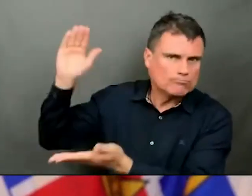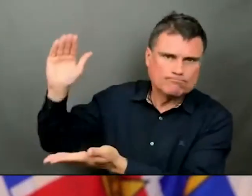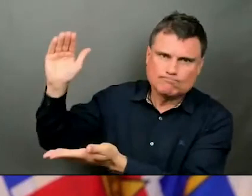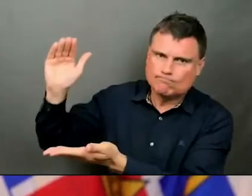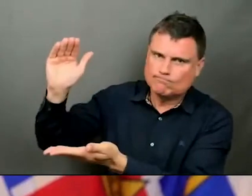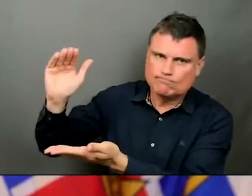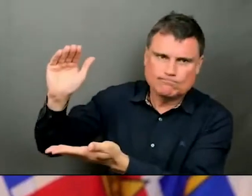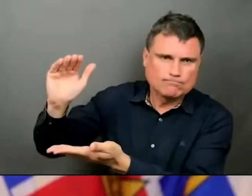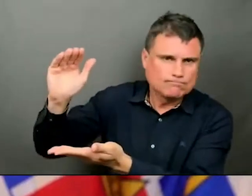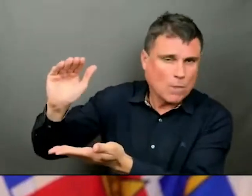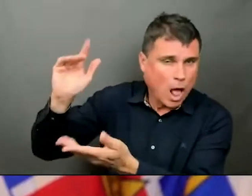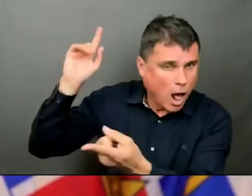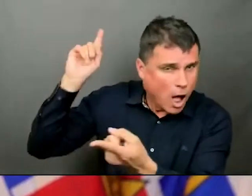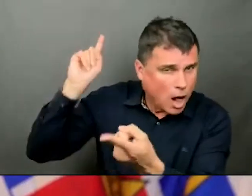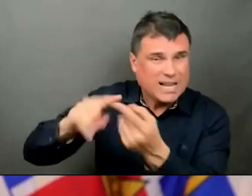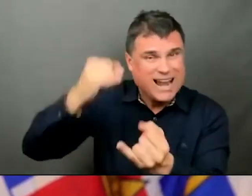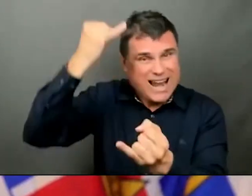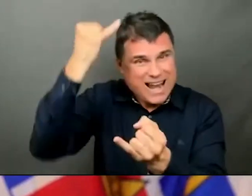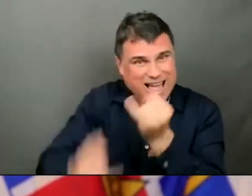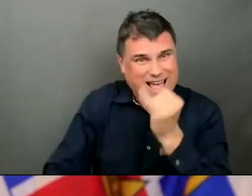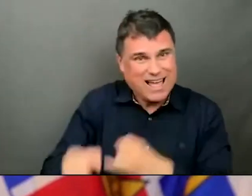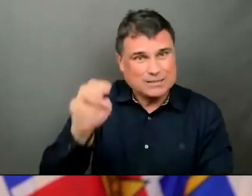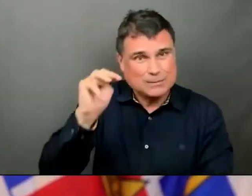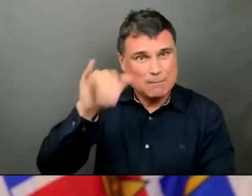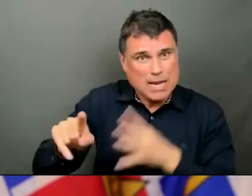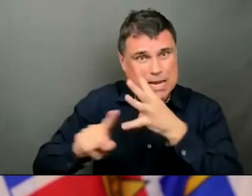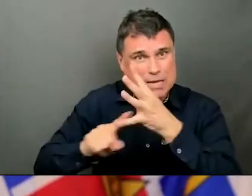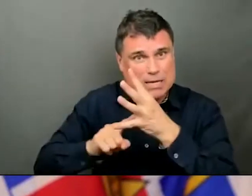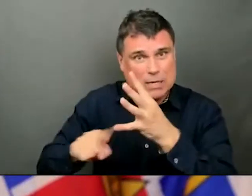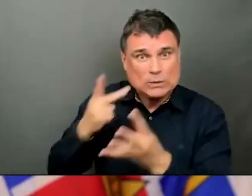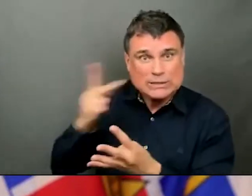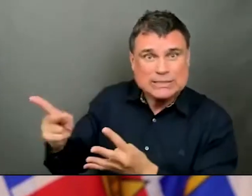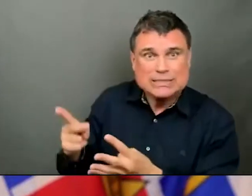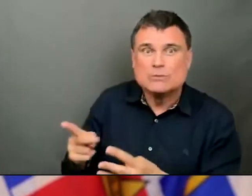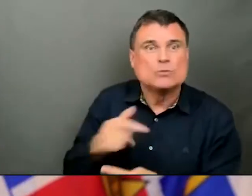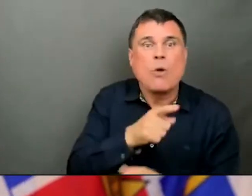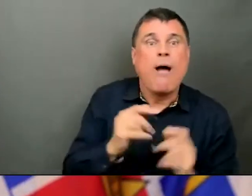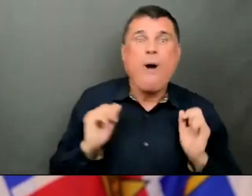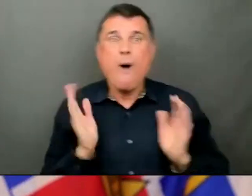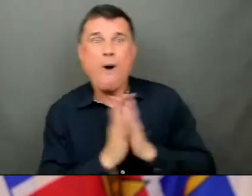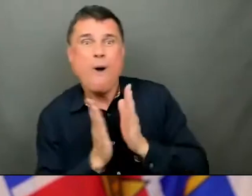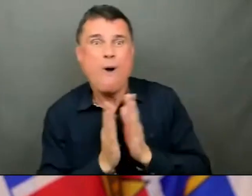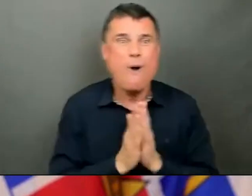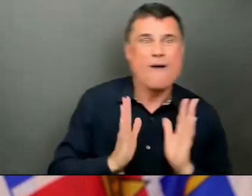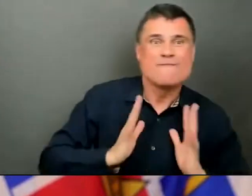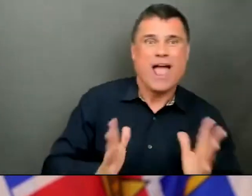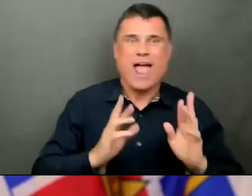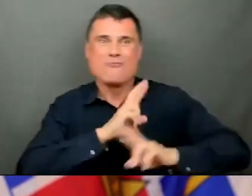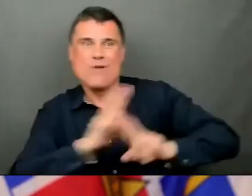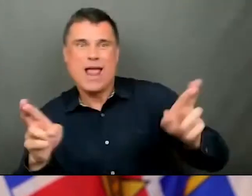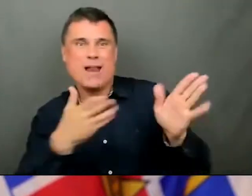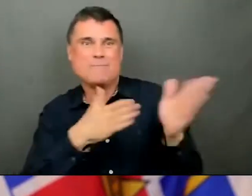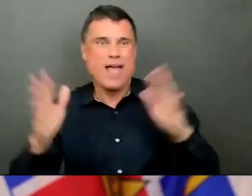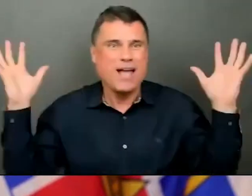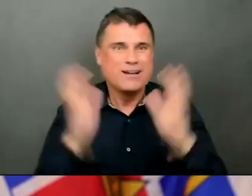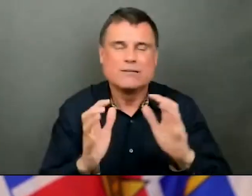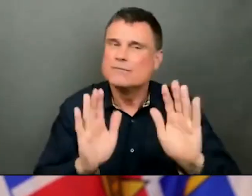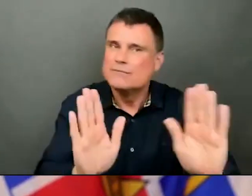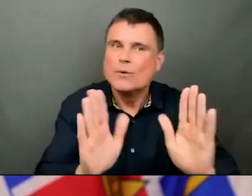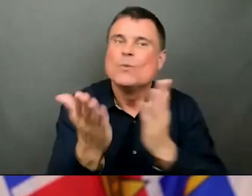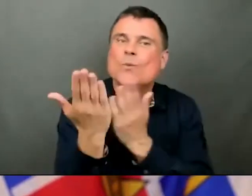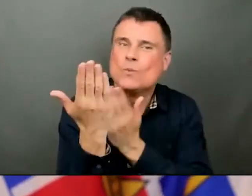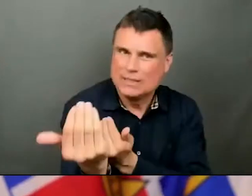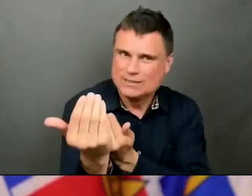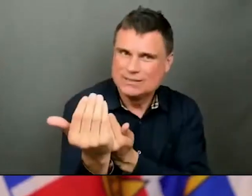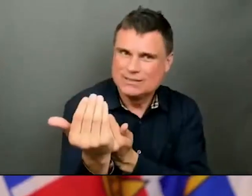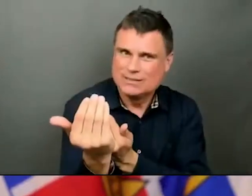long weekend. So don't start thinking about making plans now until after that period of time. And then we'll be